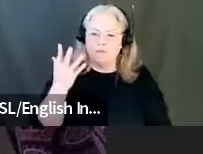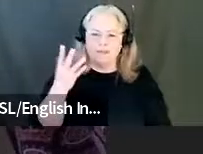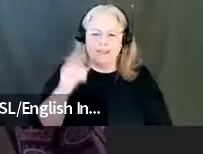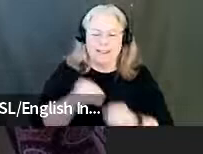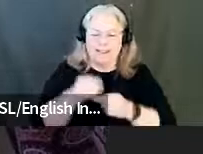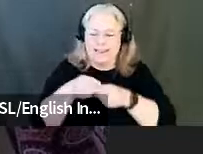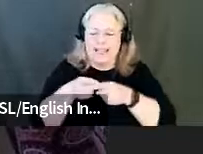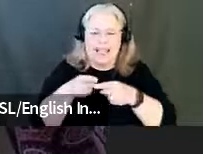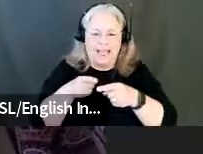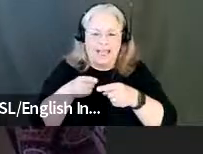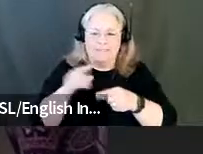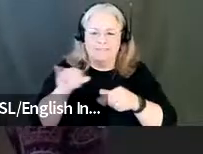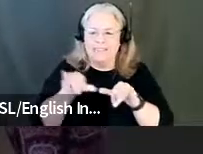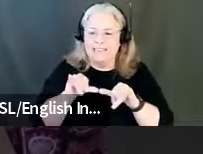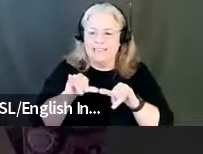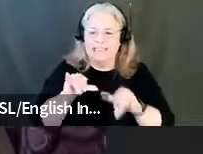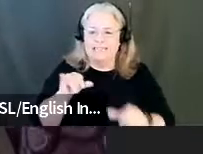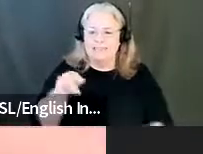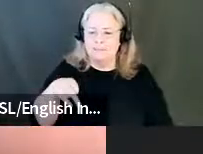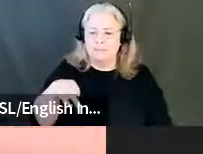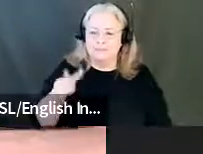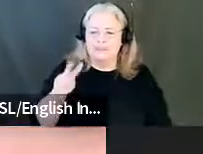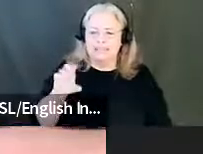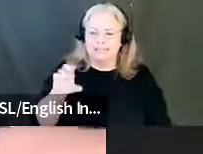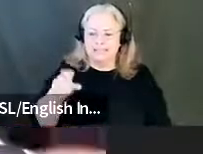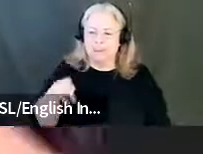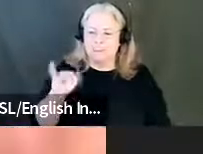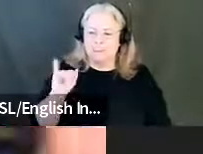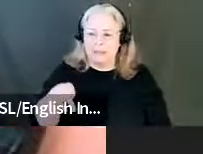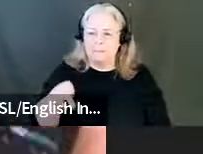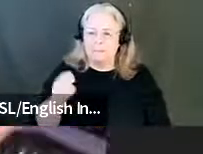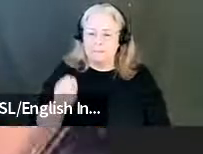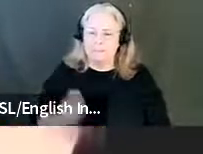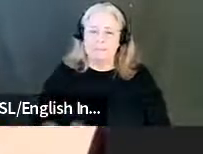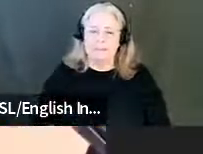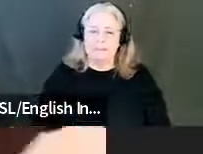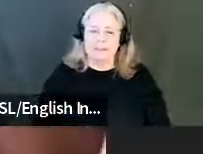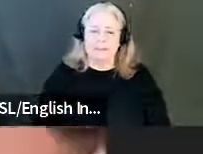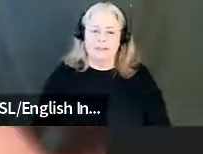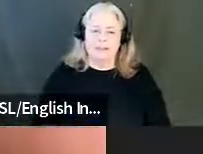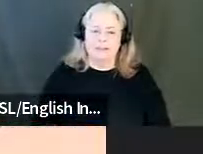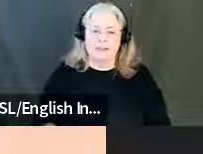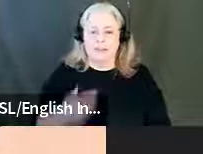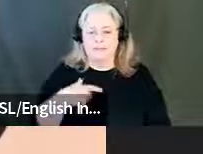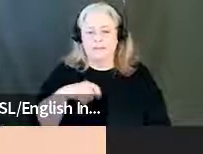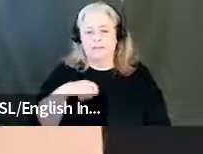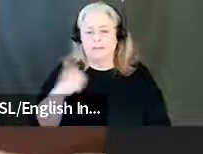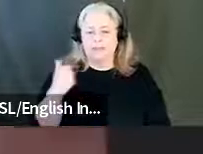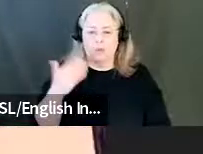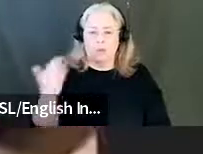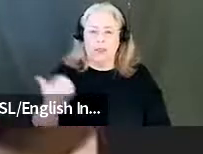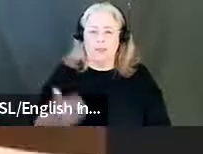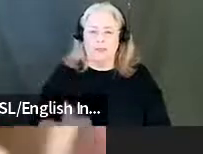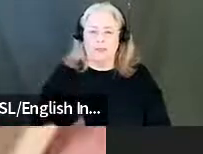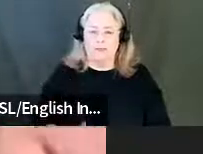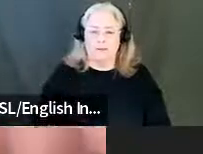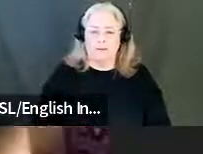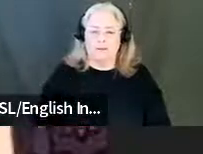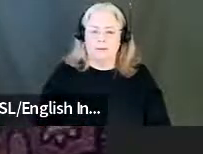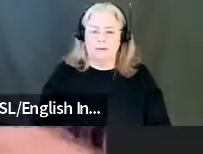inch CPVC. Piece in. And so I have another way of being able